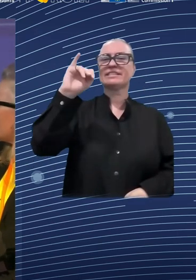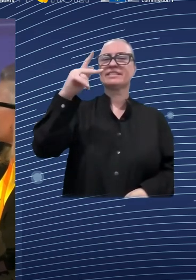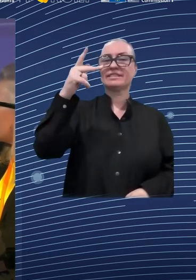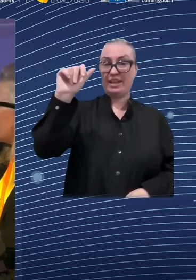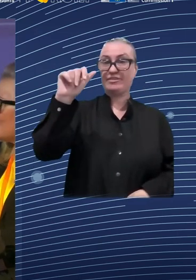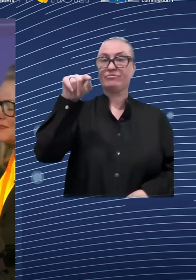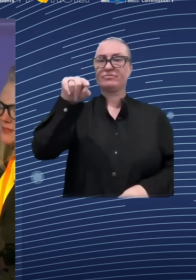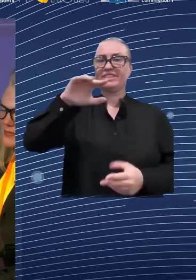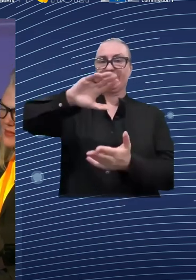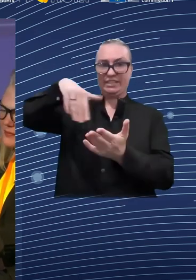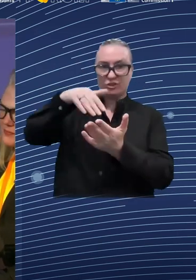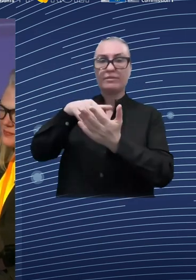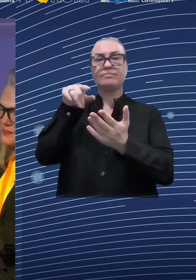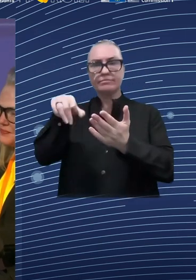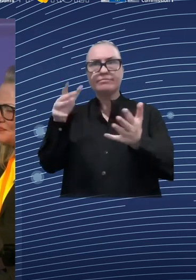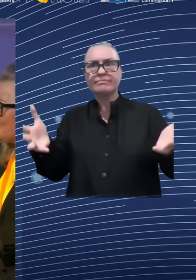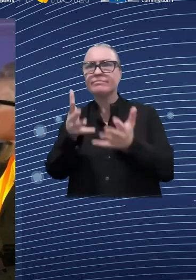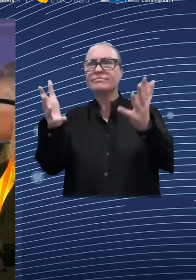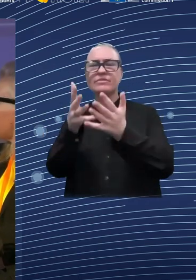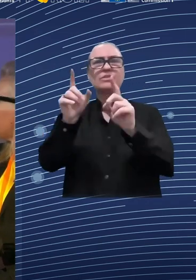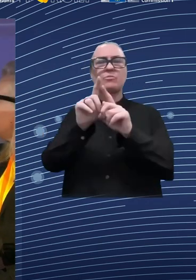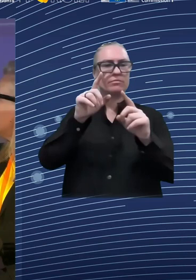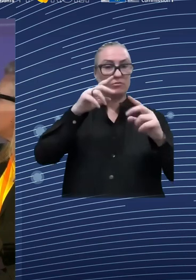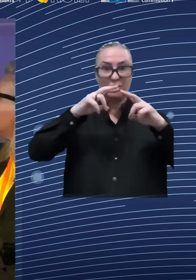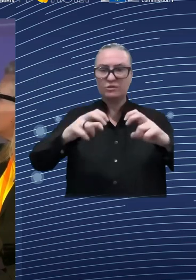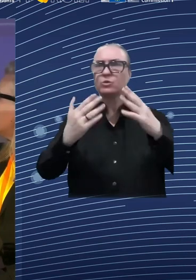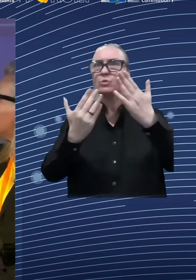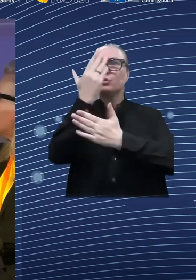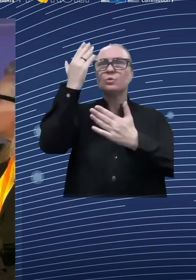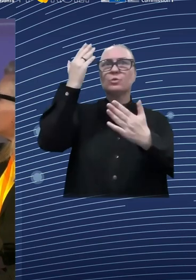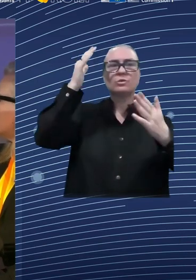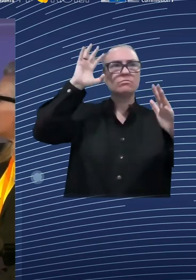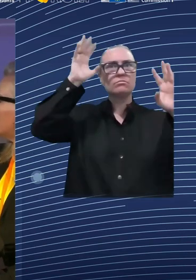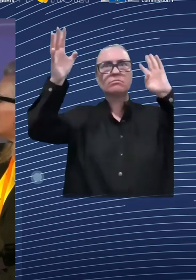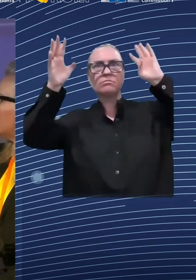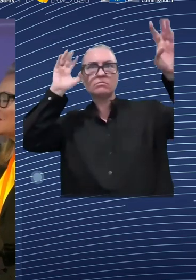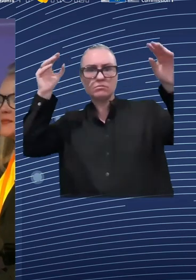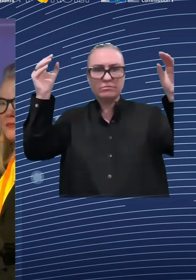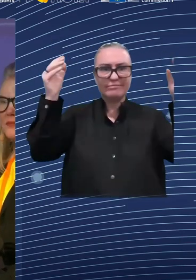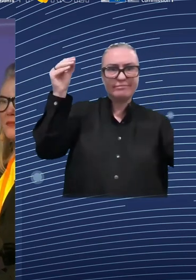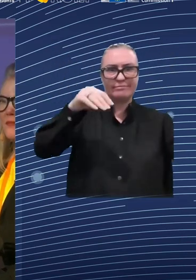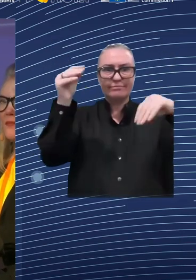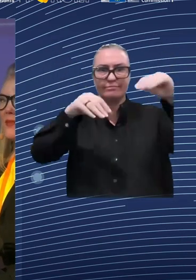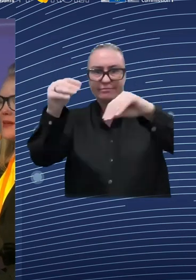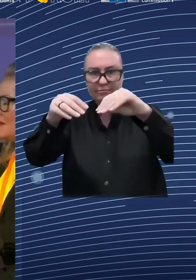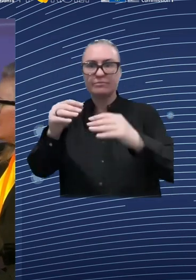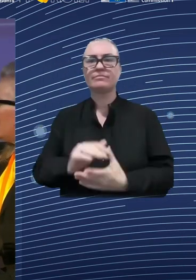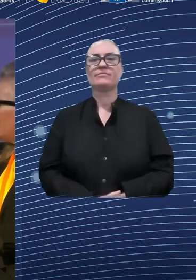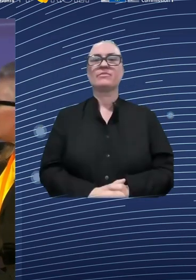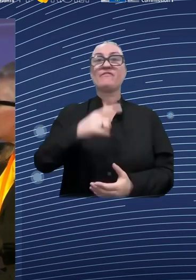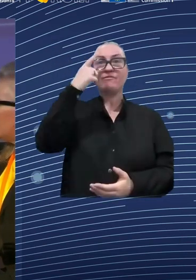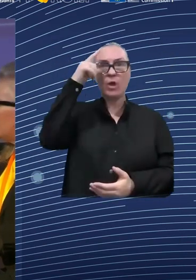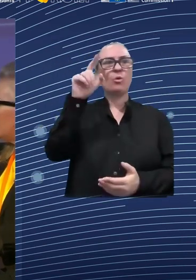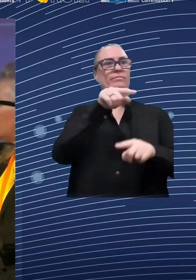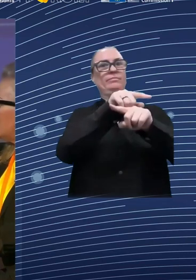Erasmus Plus program. It's a project of about 5 million, 4 coming from the Commission and the rest of the co-funding